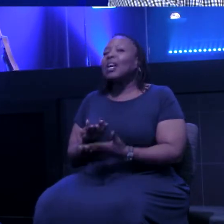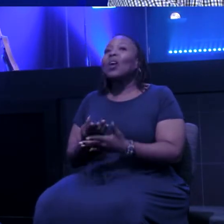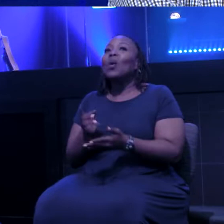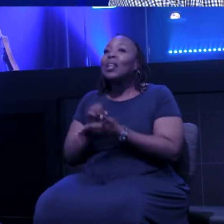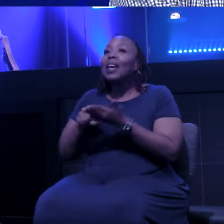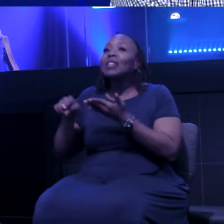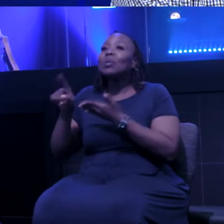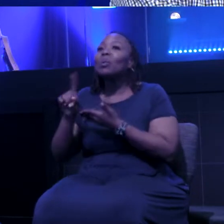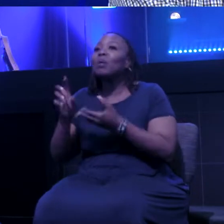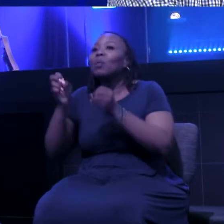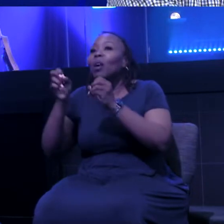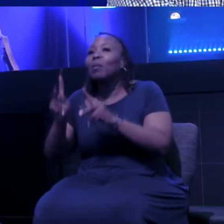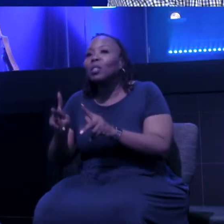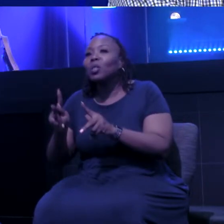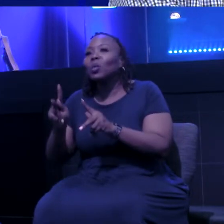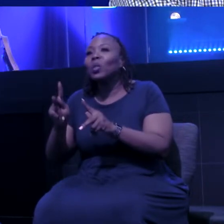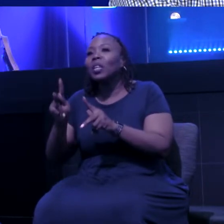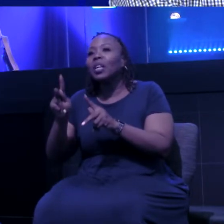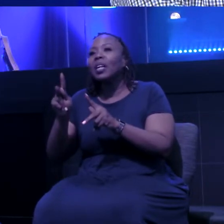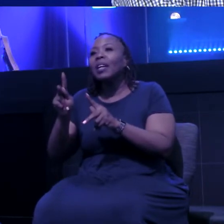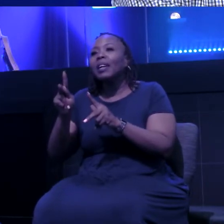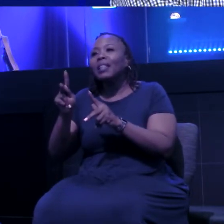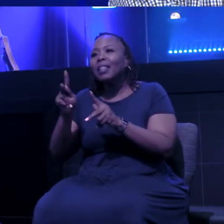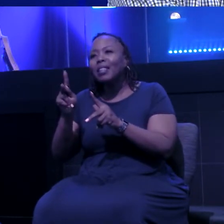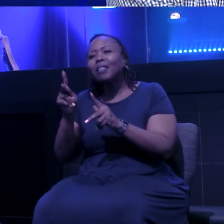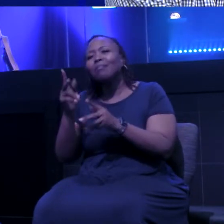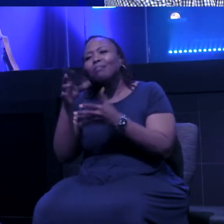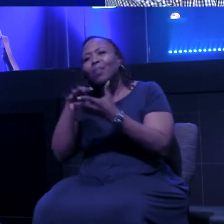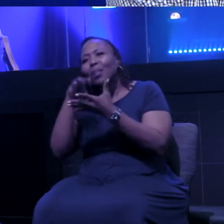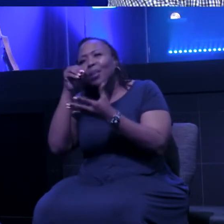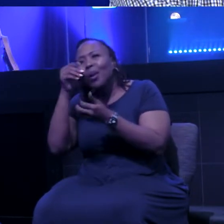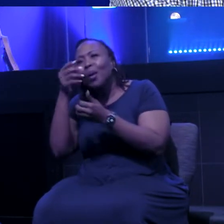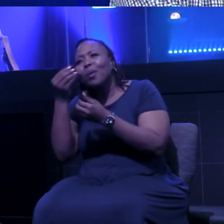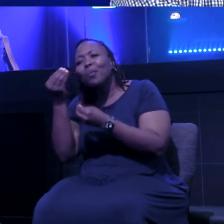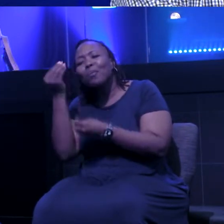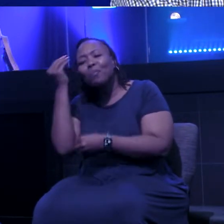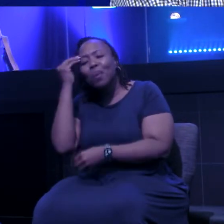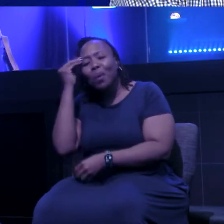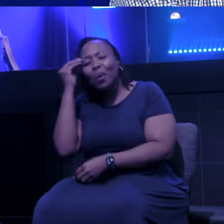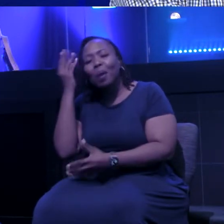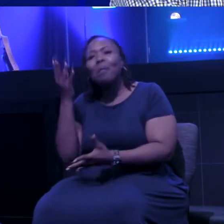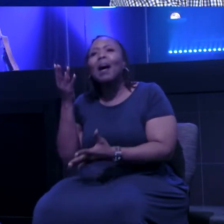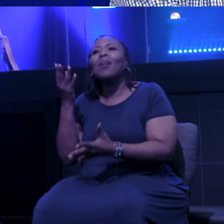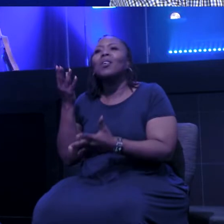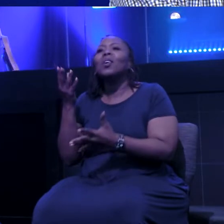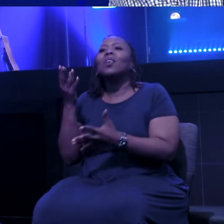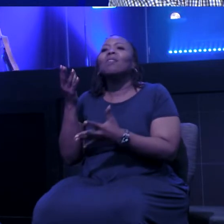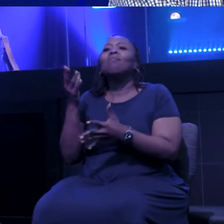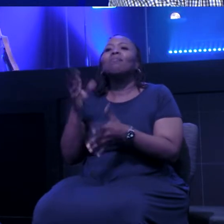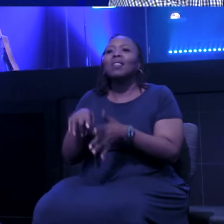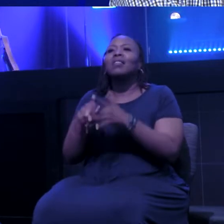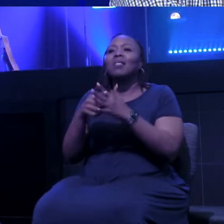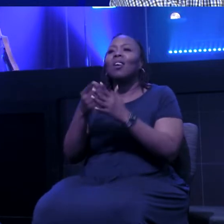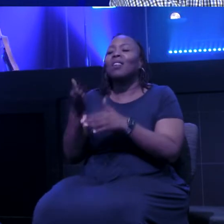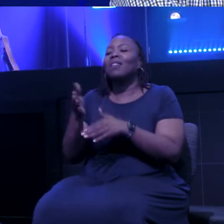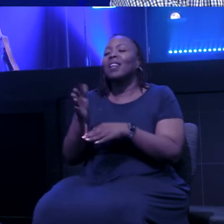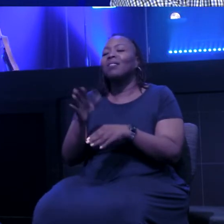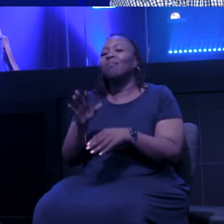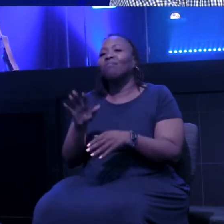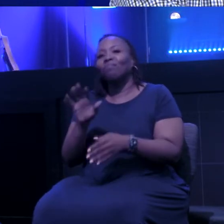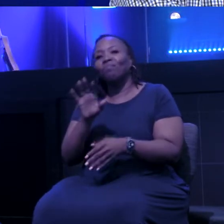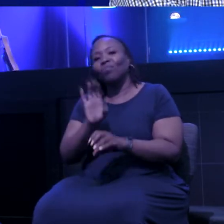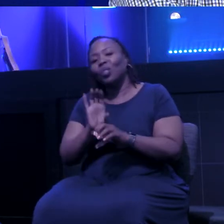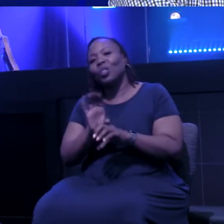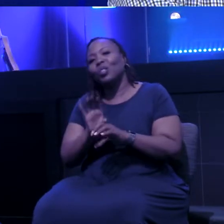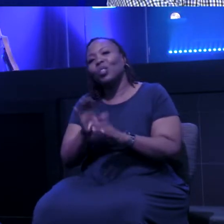your opportunity to find out a little bit more at the Pompano Beach lunch launch. So that'll take place at 12:30 p.m. I hope that you'll be a part